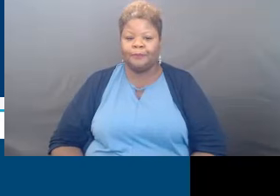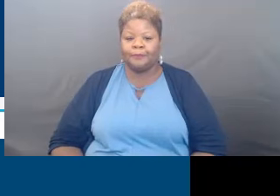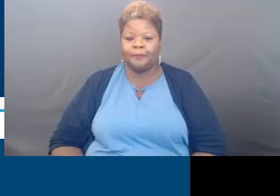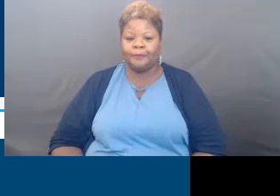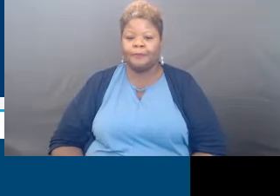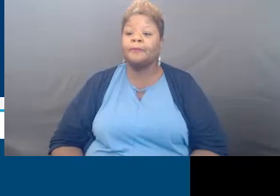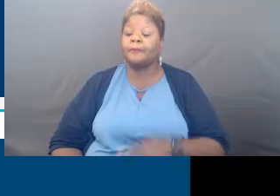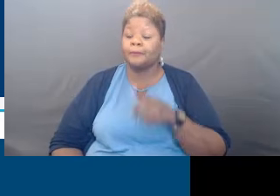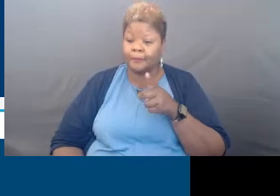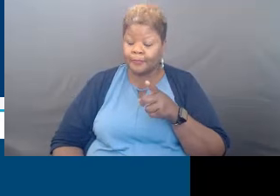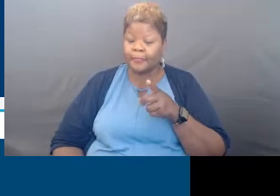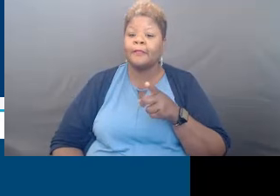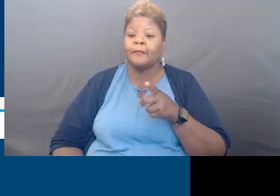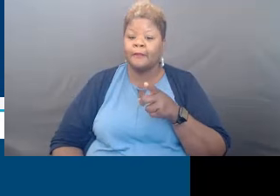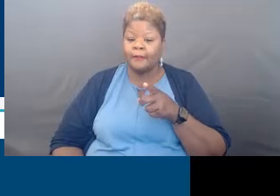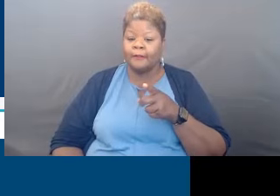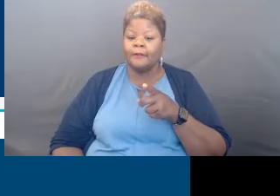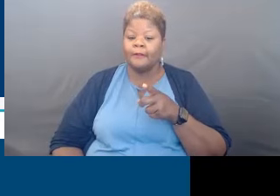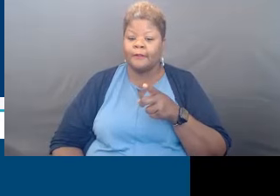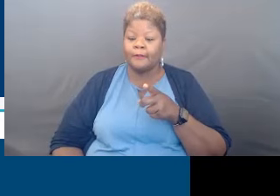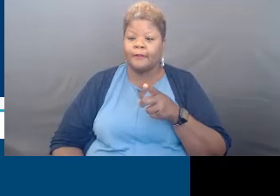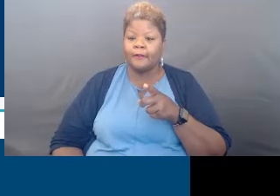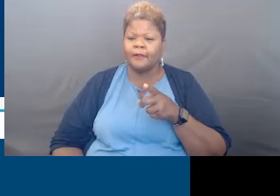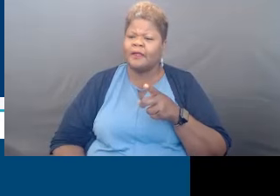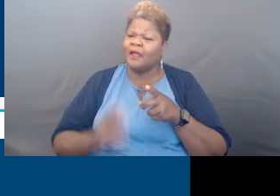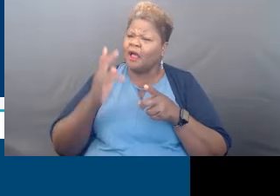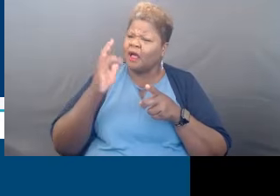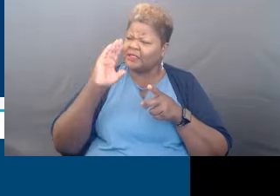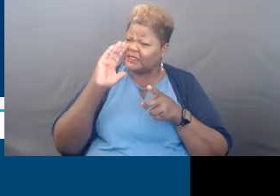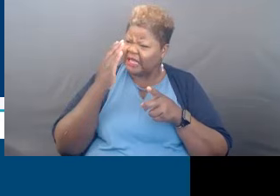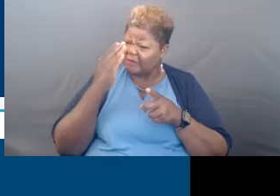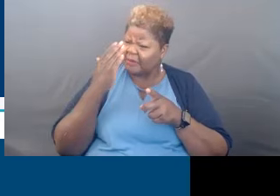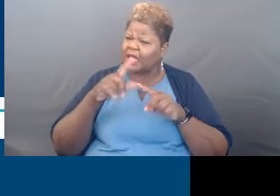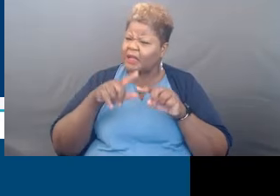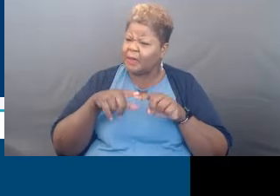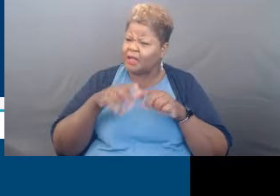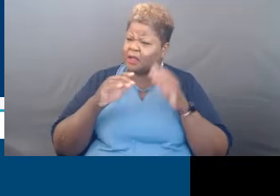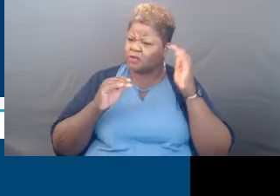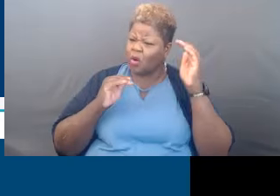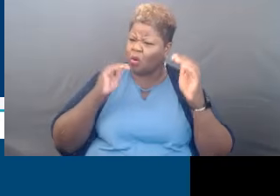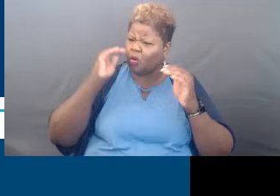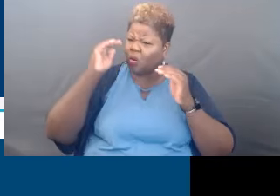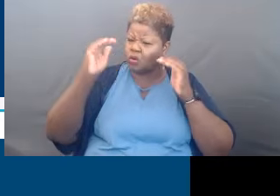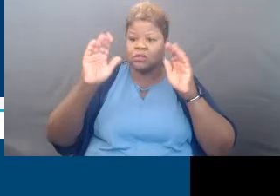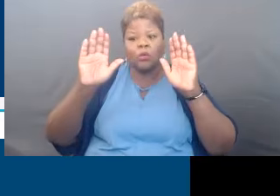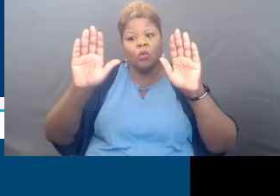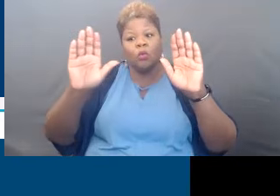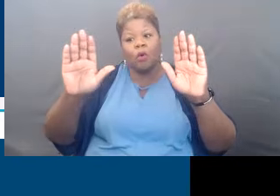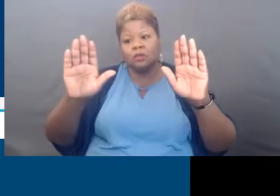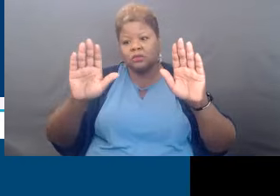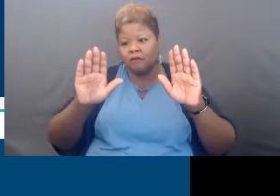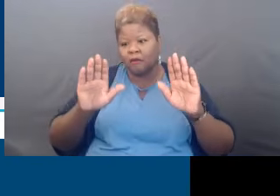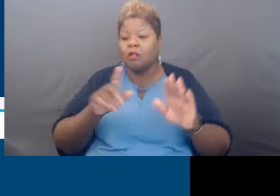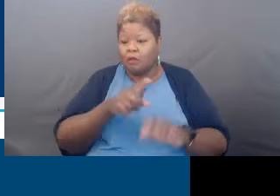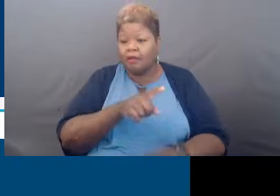And this is going to go if it's looking like dependents, adult dependents, which I think is wonderful. It's looking like they're